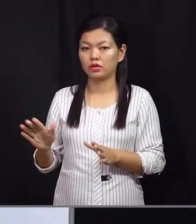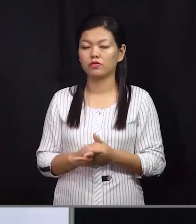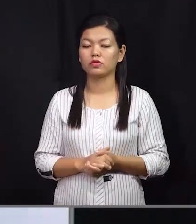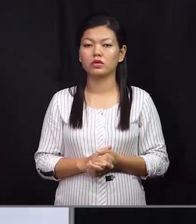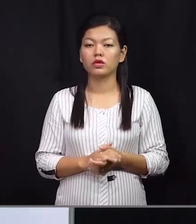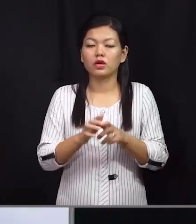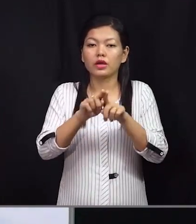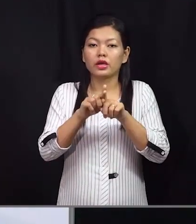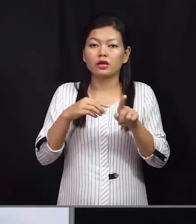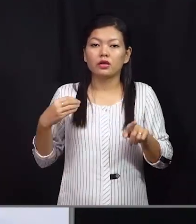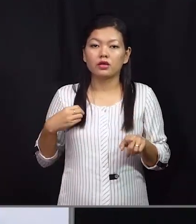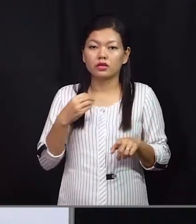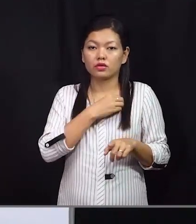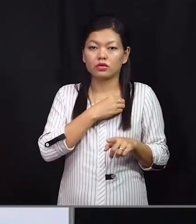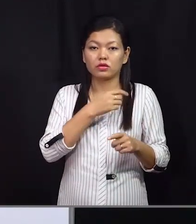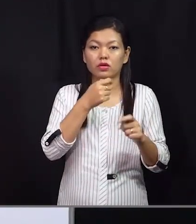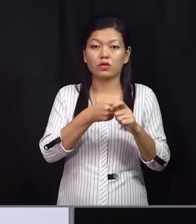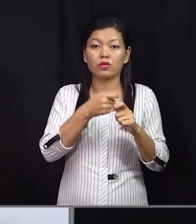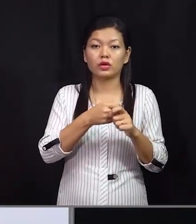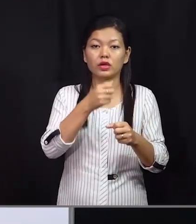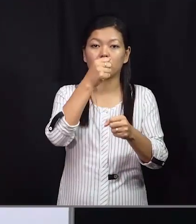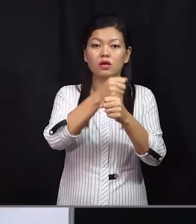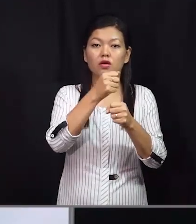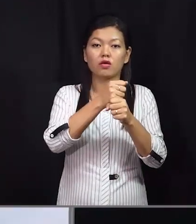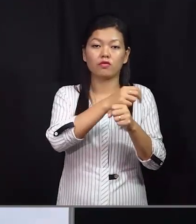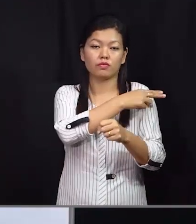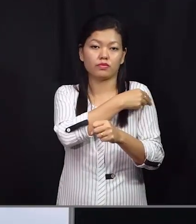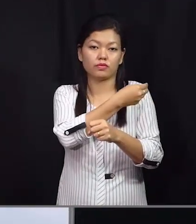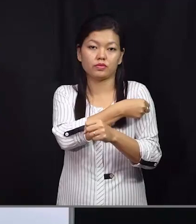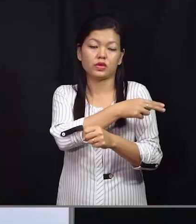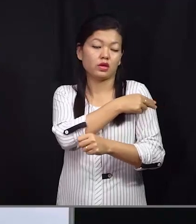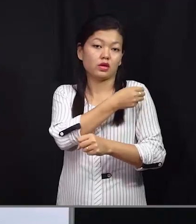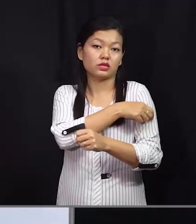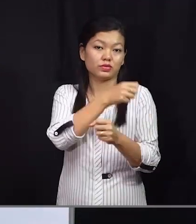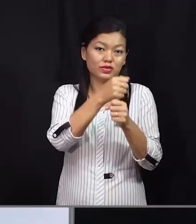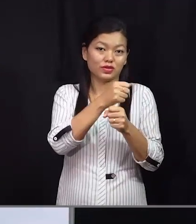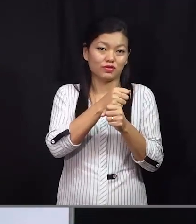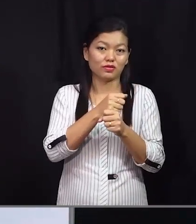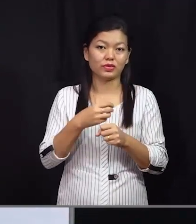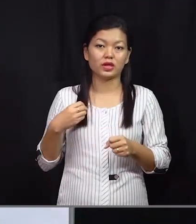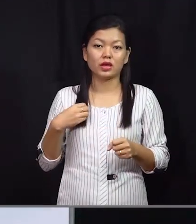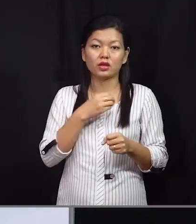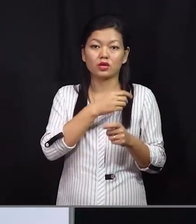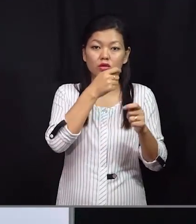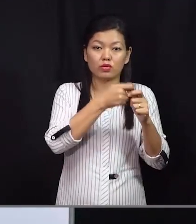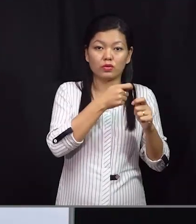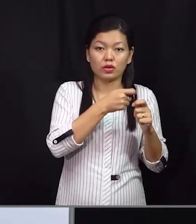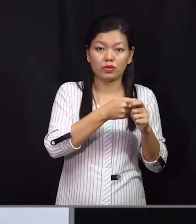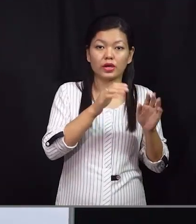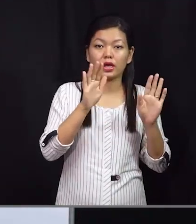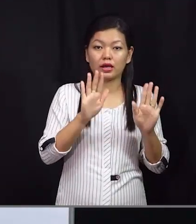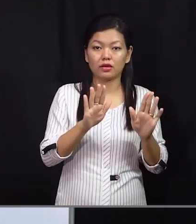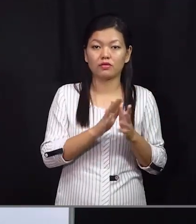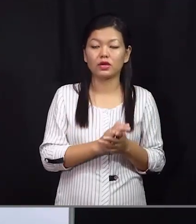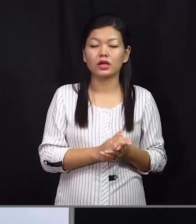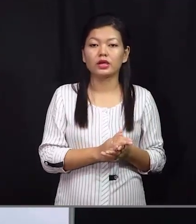government hospital, then that activity can be called as employment. But if the same doctor is running his own hospital,